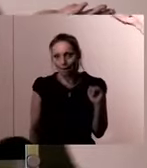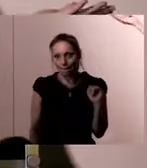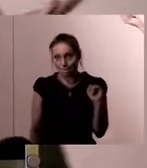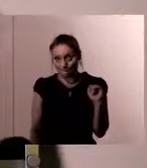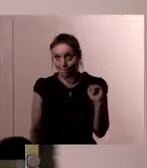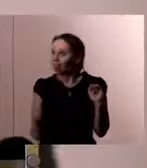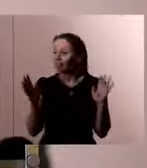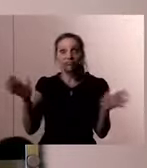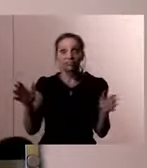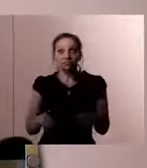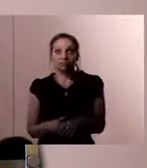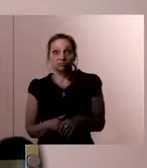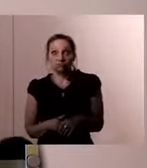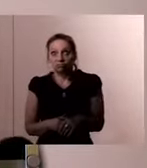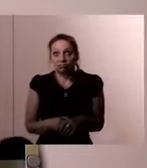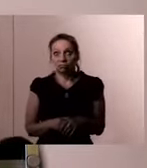That's it.